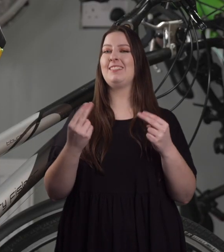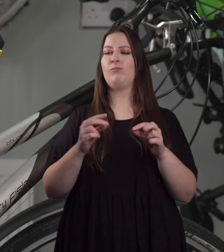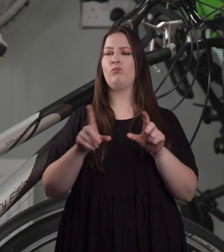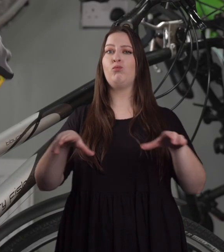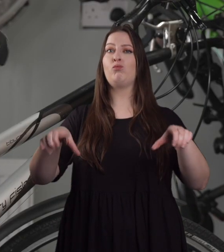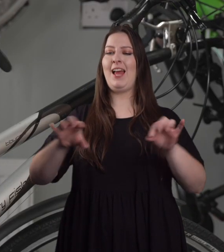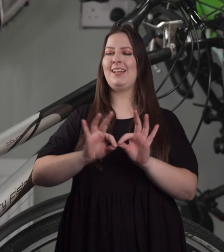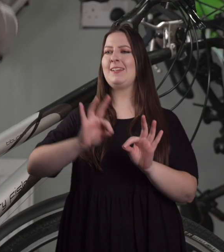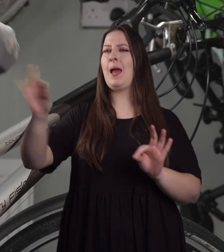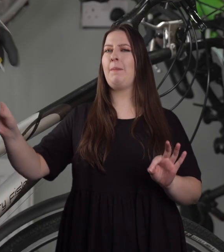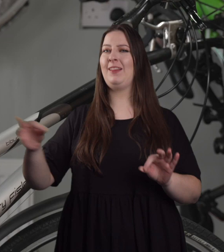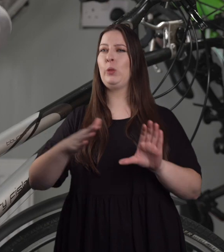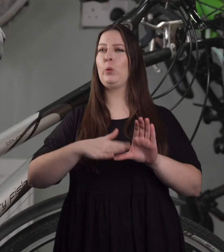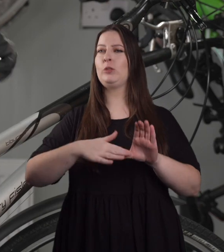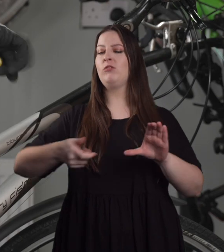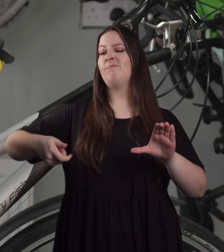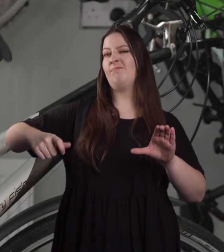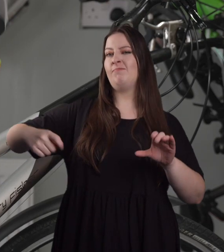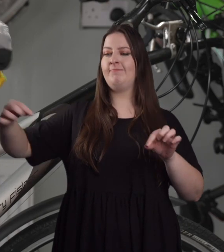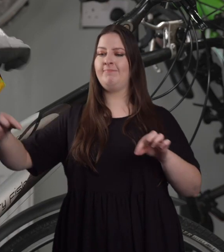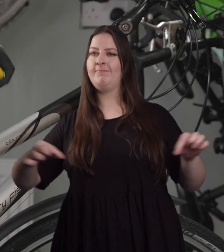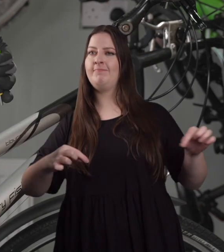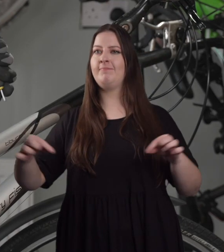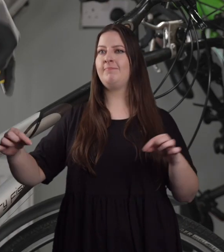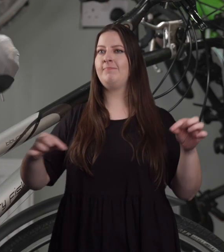You may need to loosen the cable to do this.